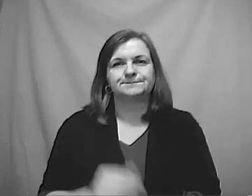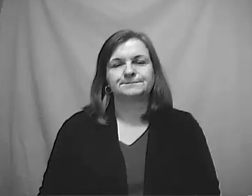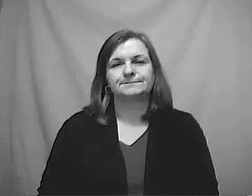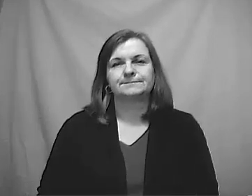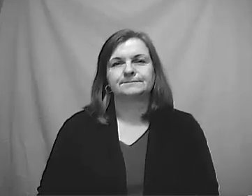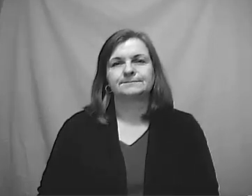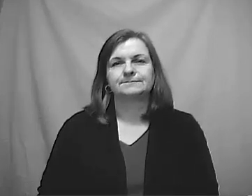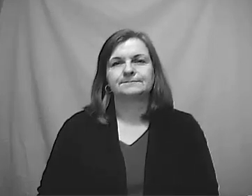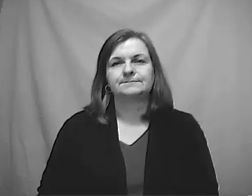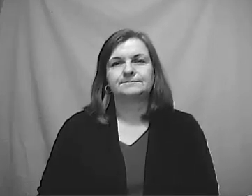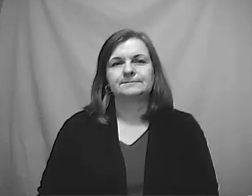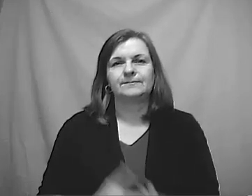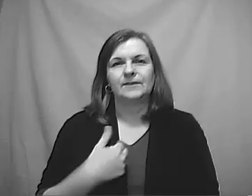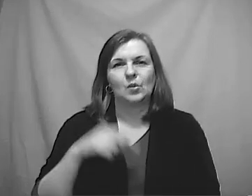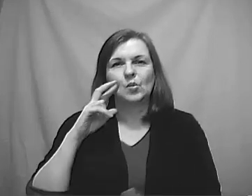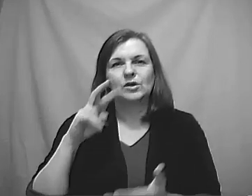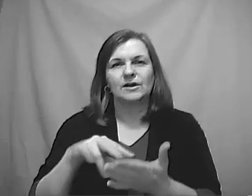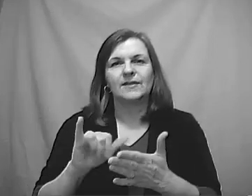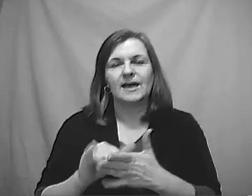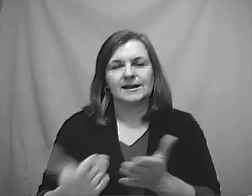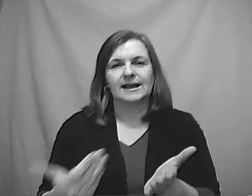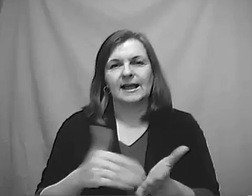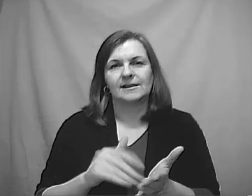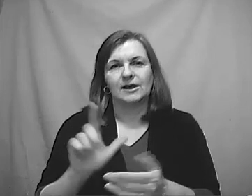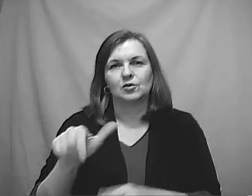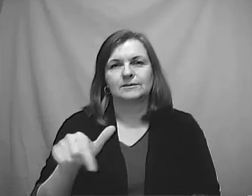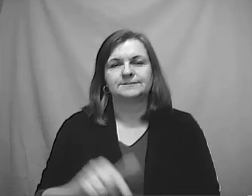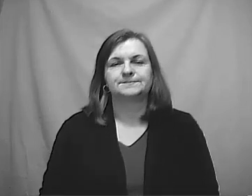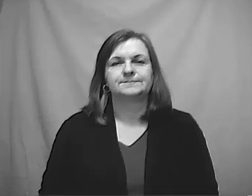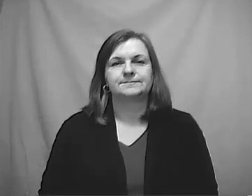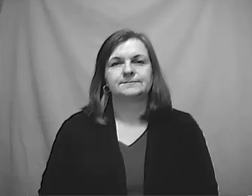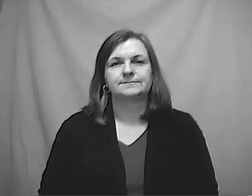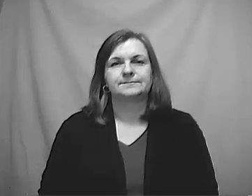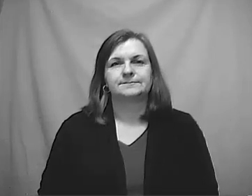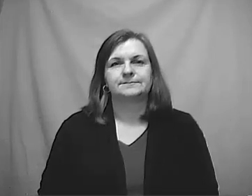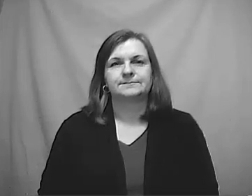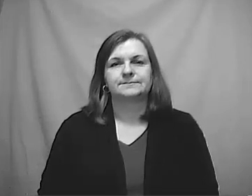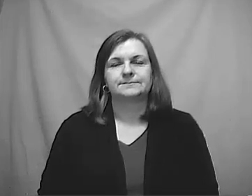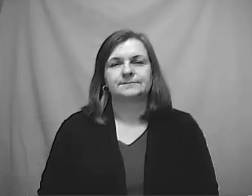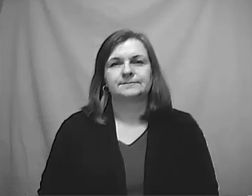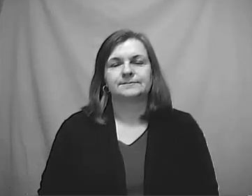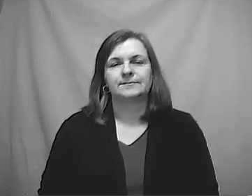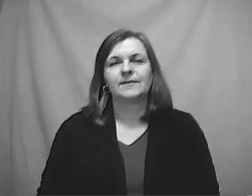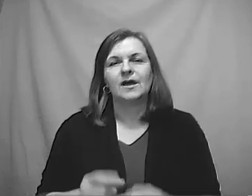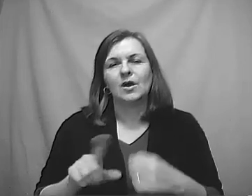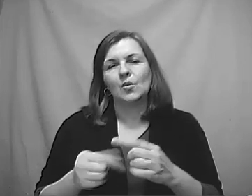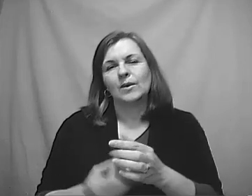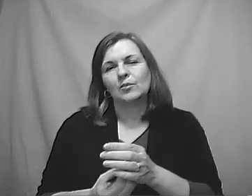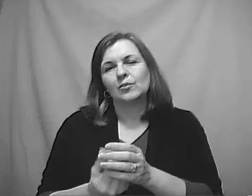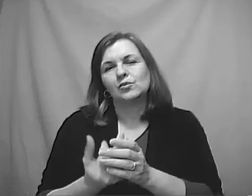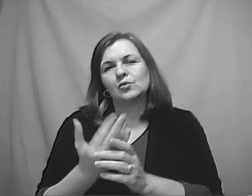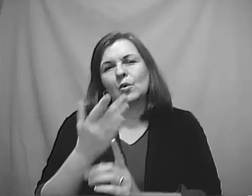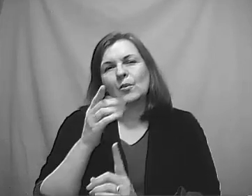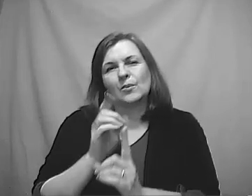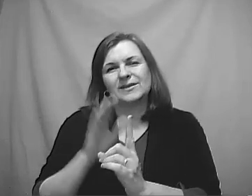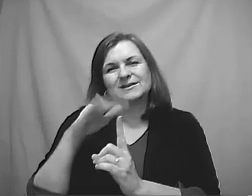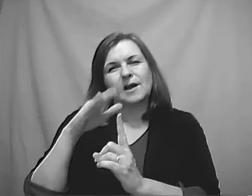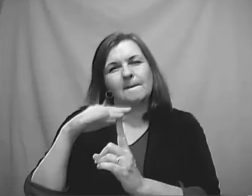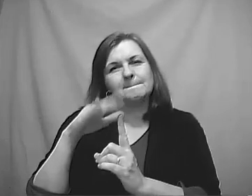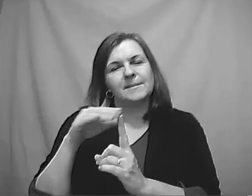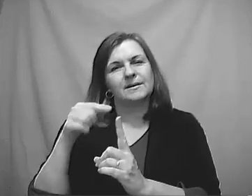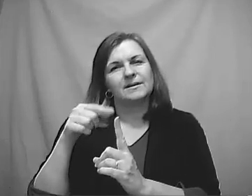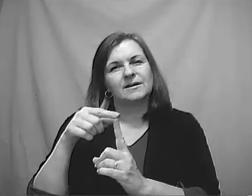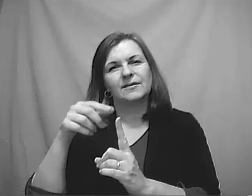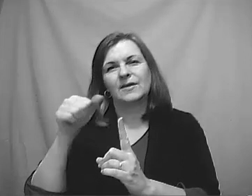in trees. So we'll look at that more in a little while. With our apical stem growth, what